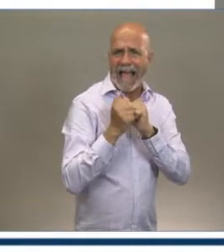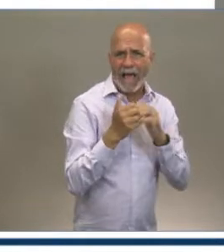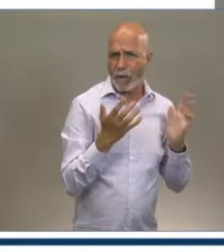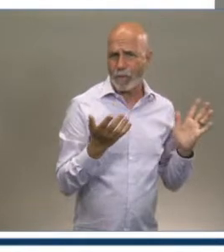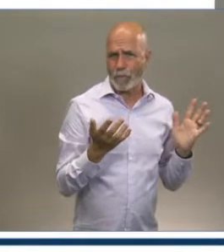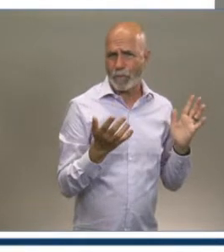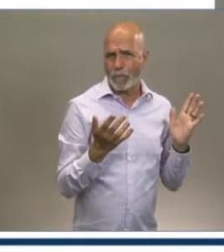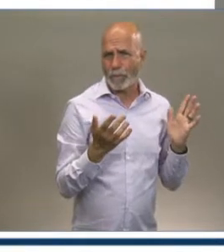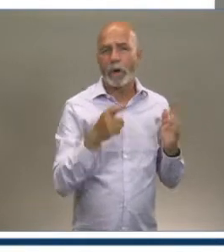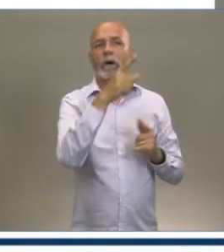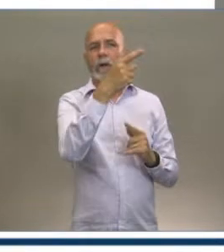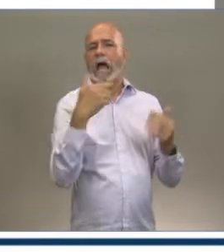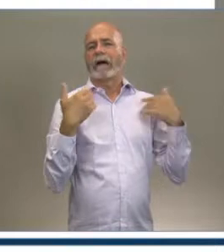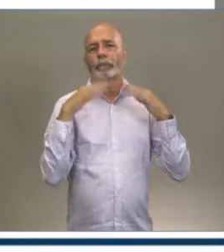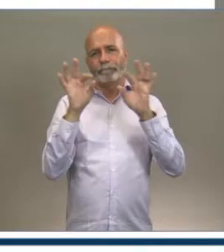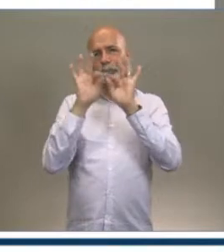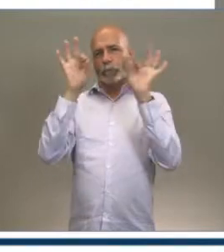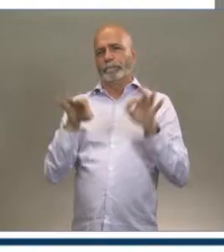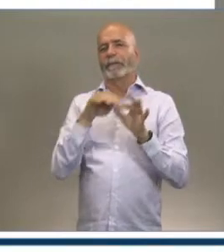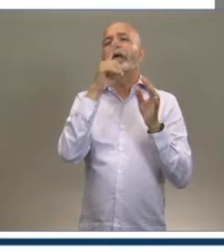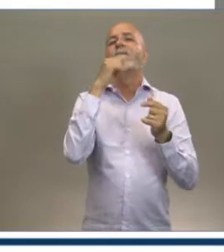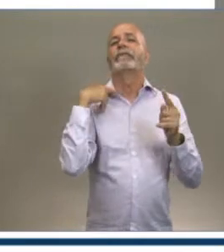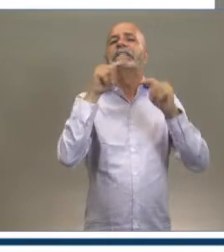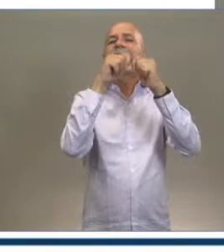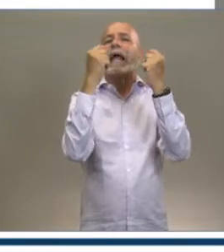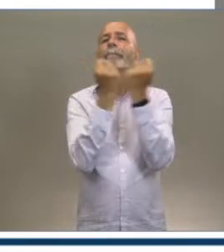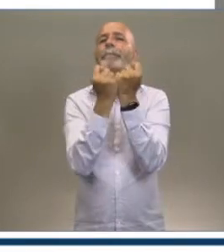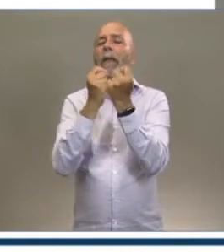monitors the digital check-in